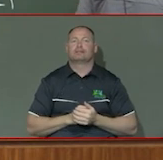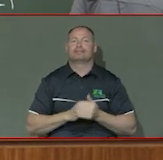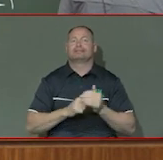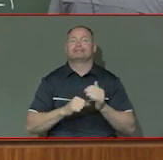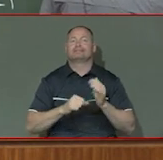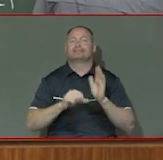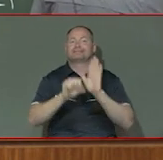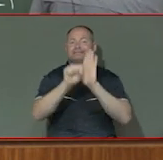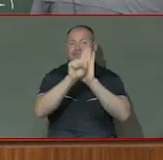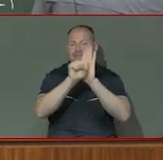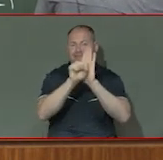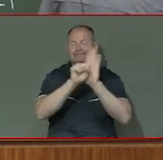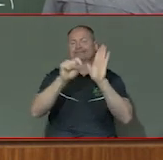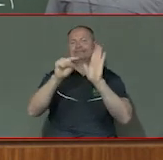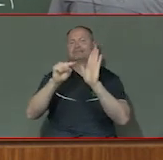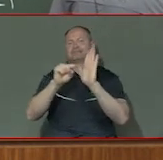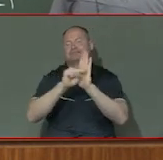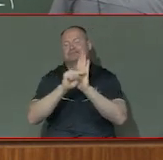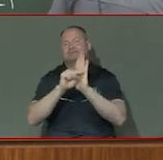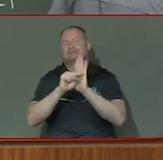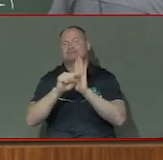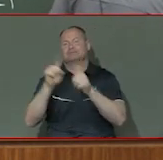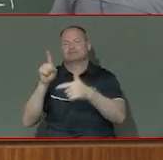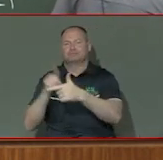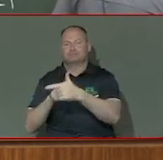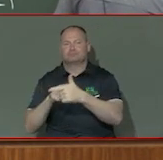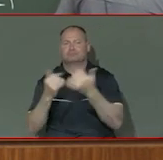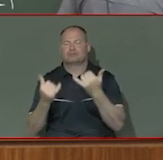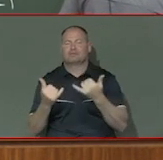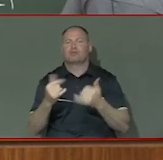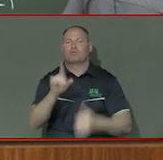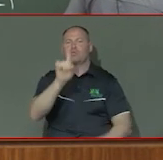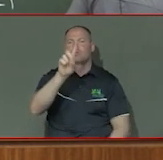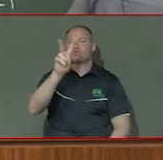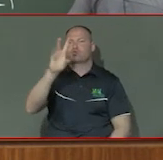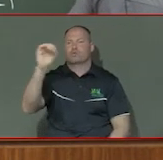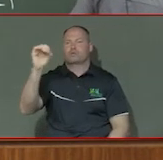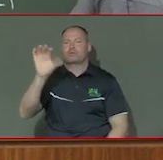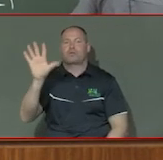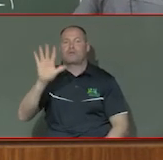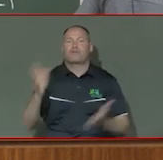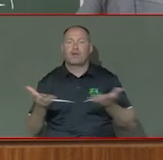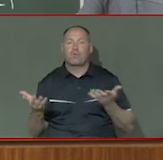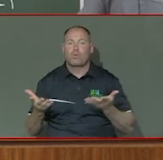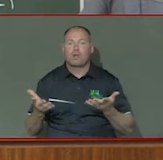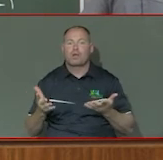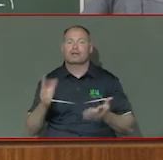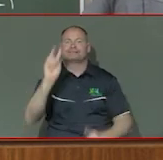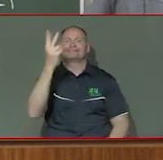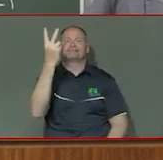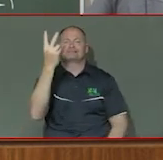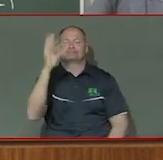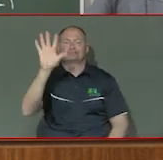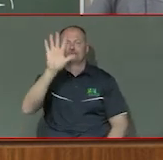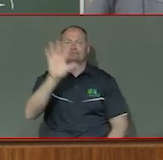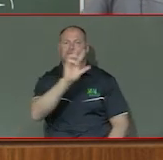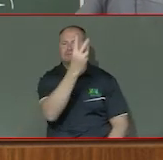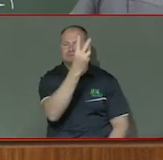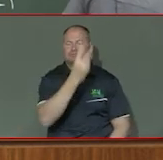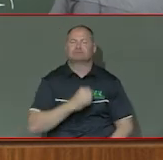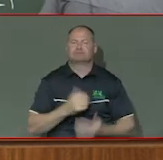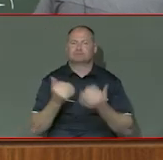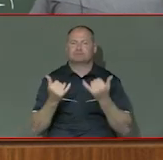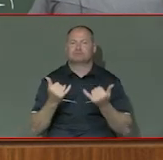correct? And the sine of 120 is found in the second quadrant. The second quadrant's reduction formula